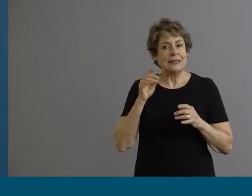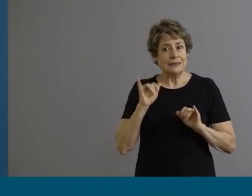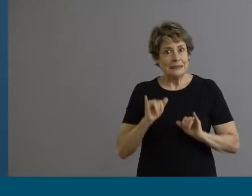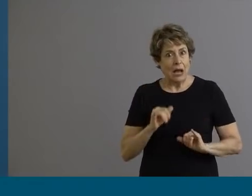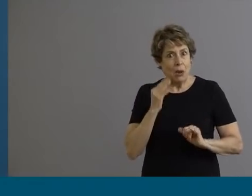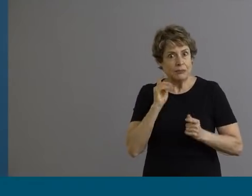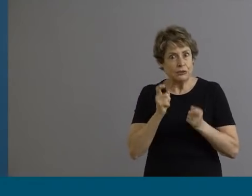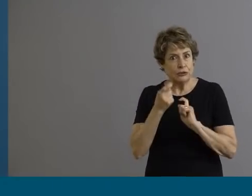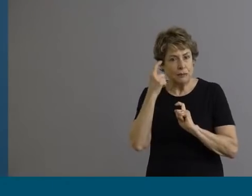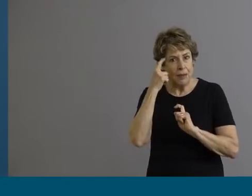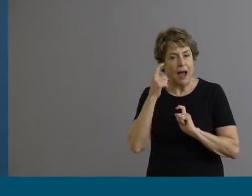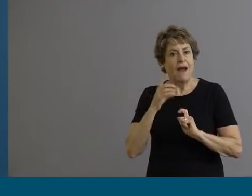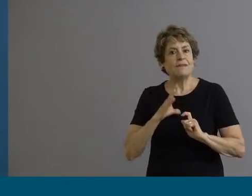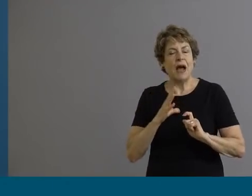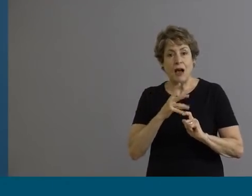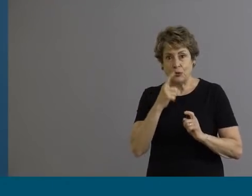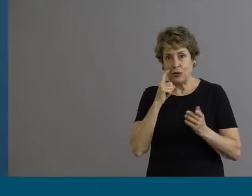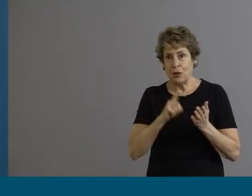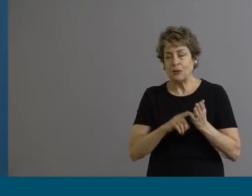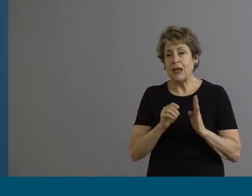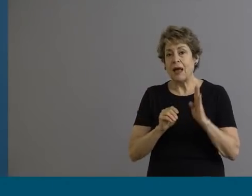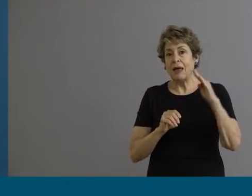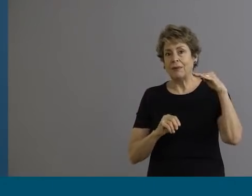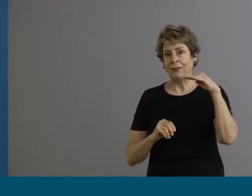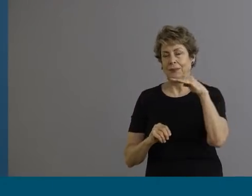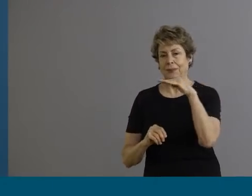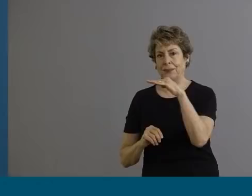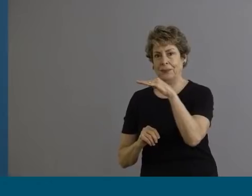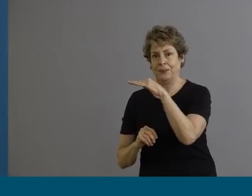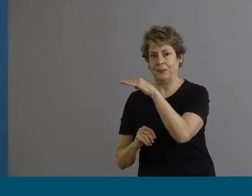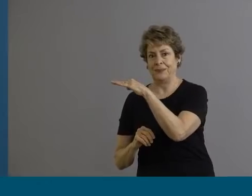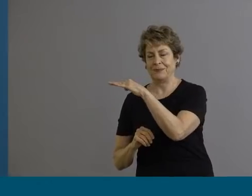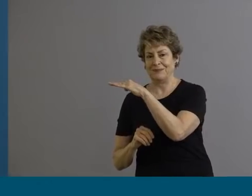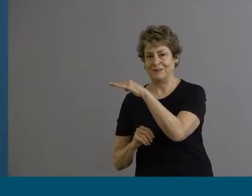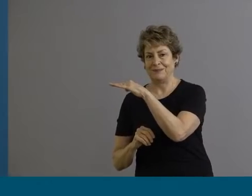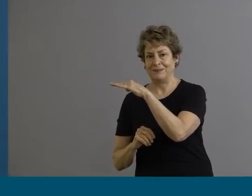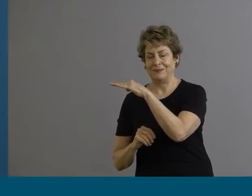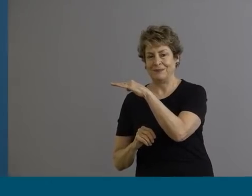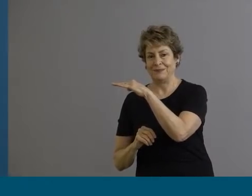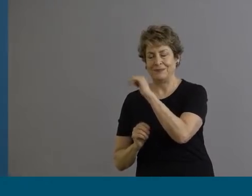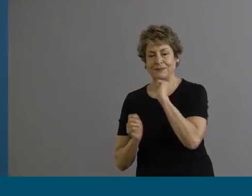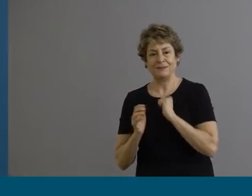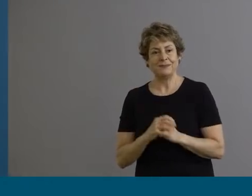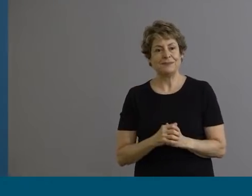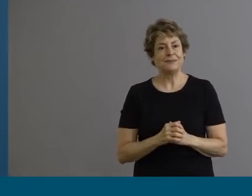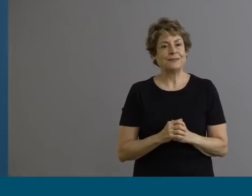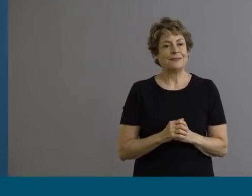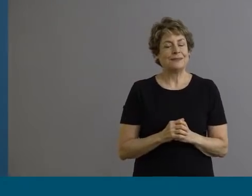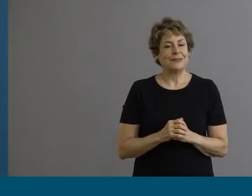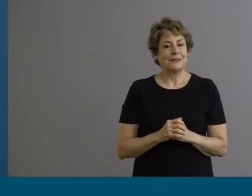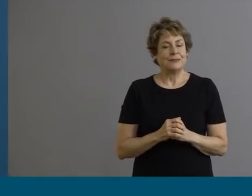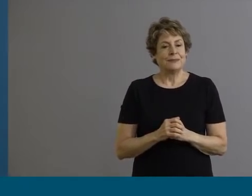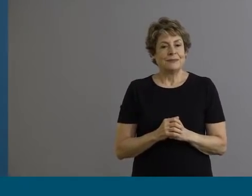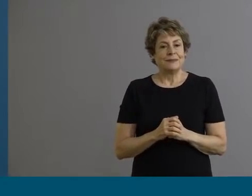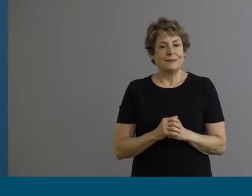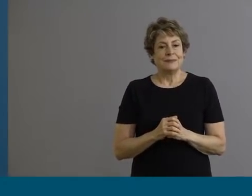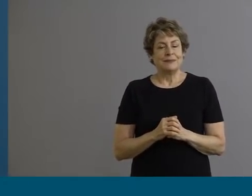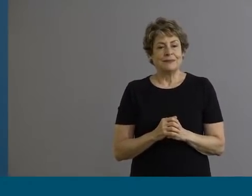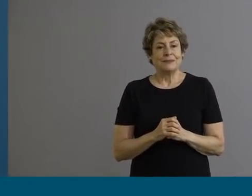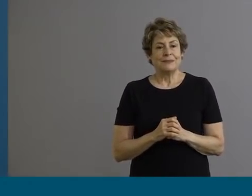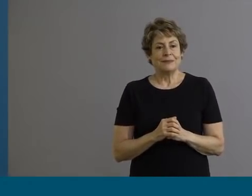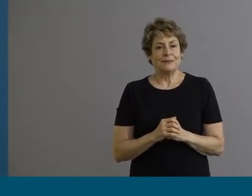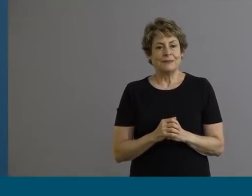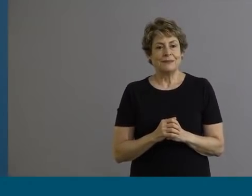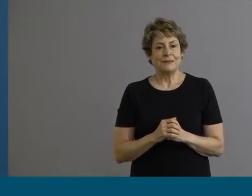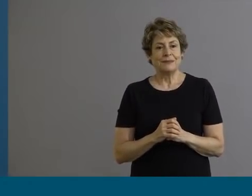in terms of these cases. It is likely much easier for folks to find a reason to stay home outside